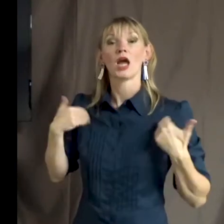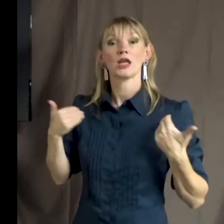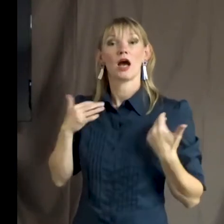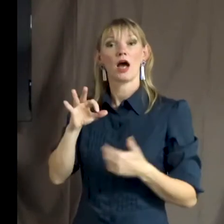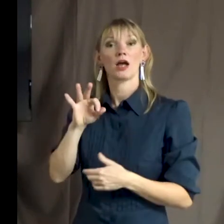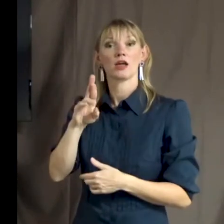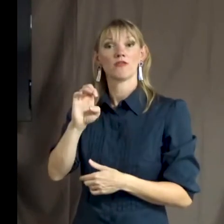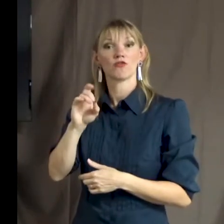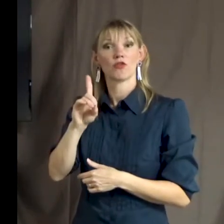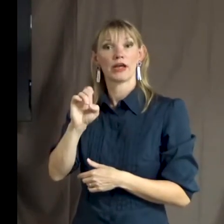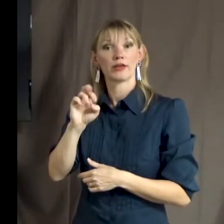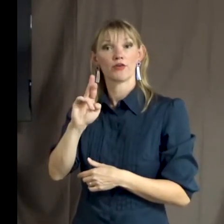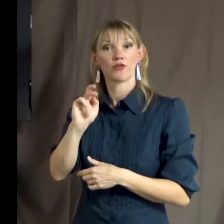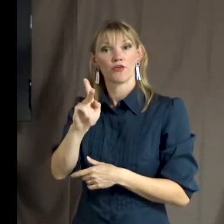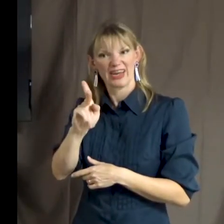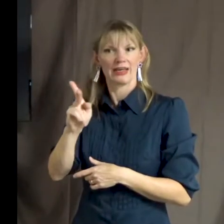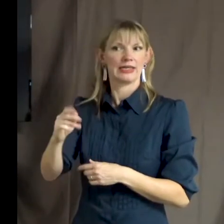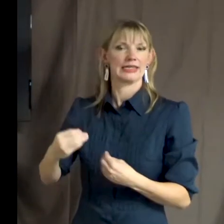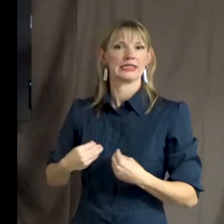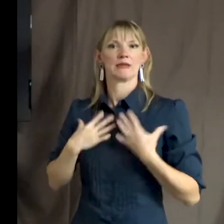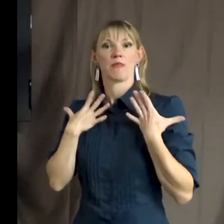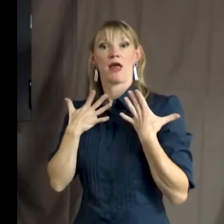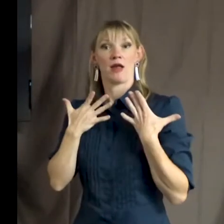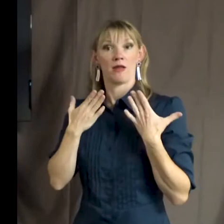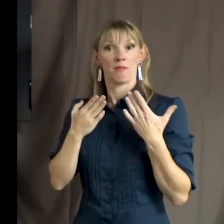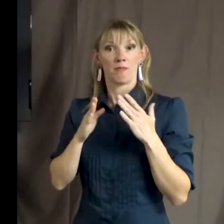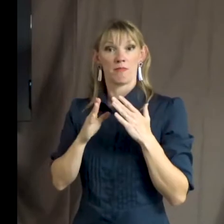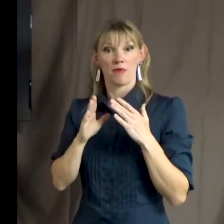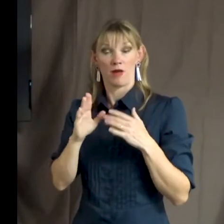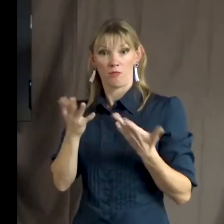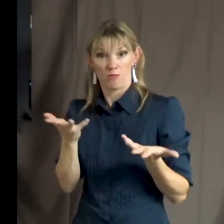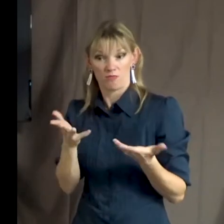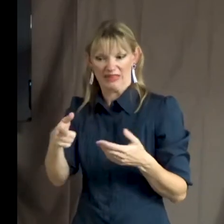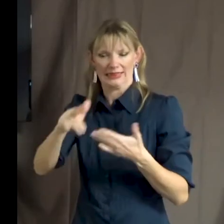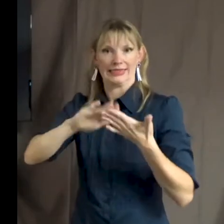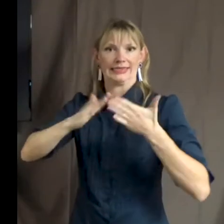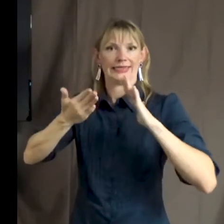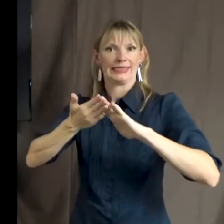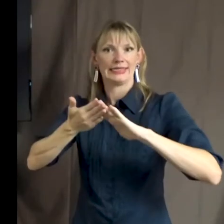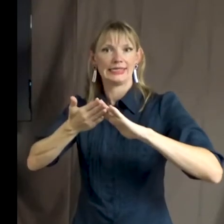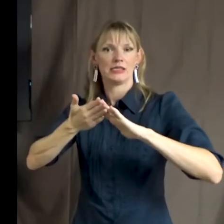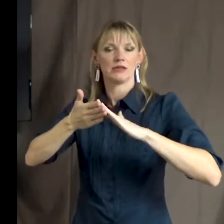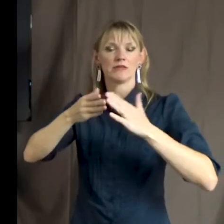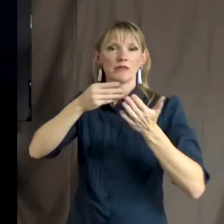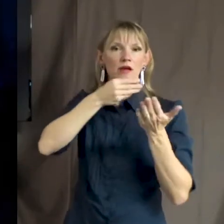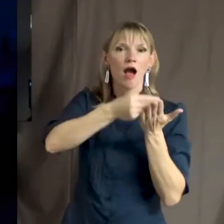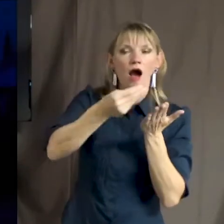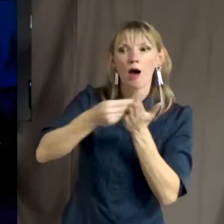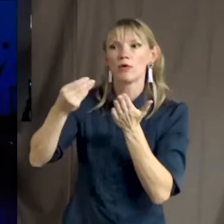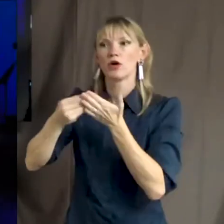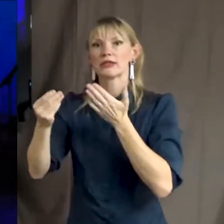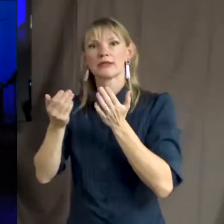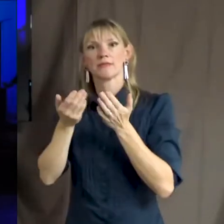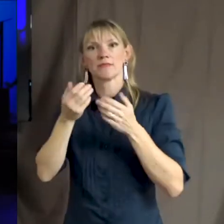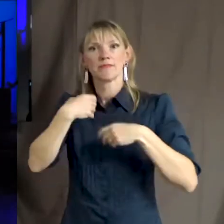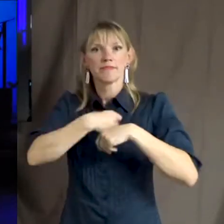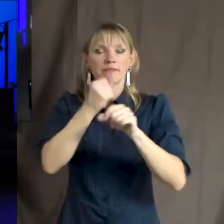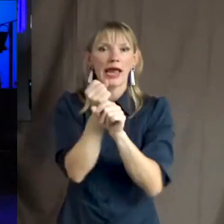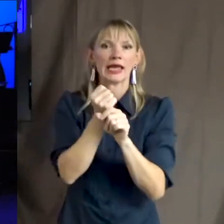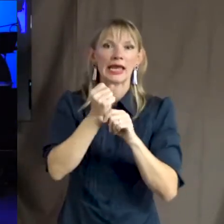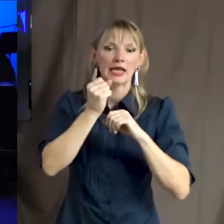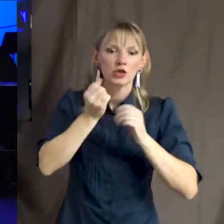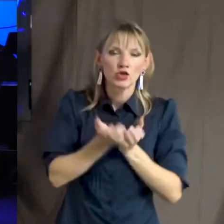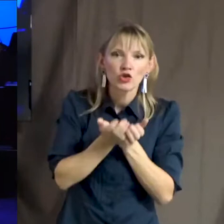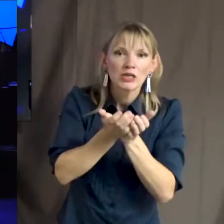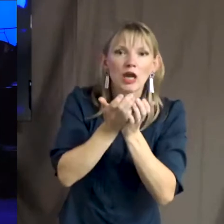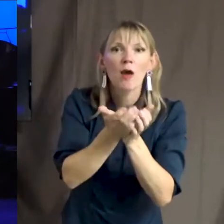by the city of Baltimore, this growing city full of commerce, shipbuilding, the beginnings of laying down